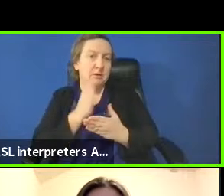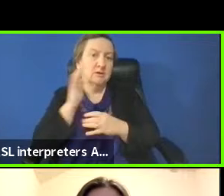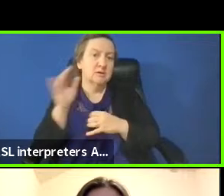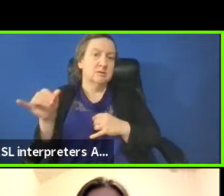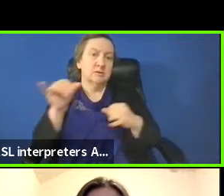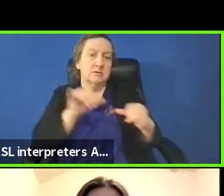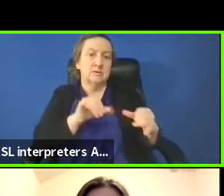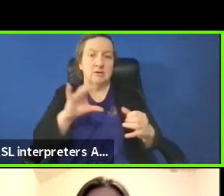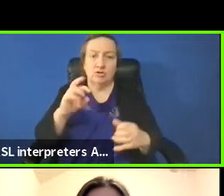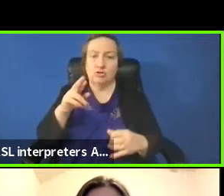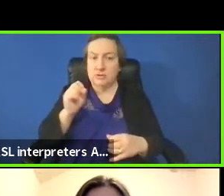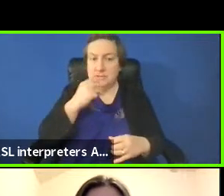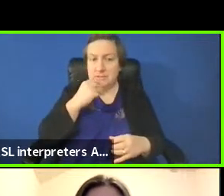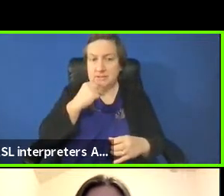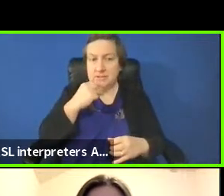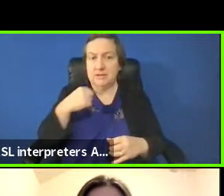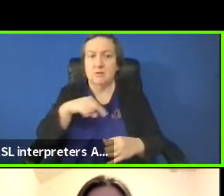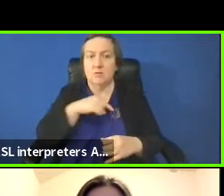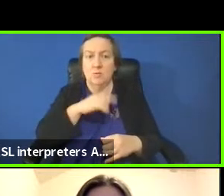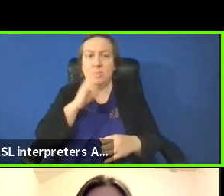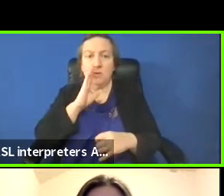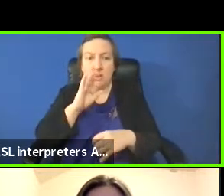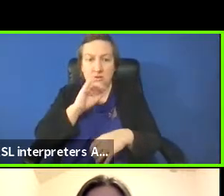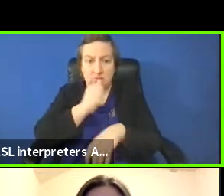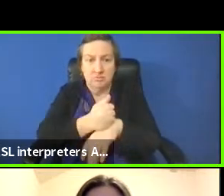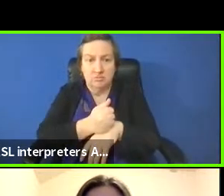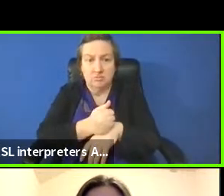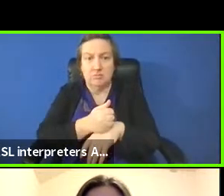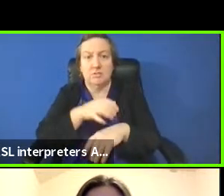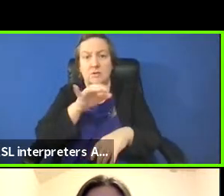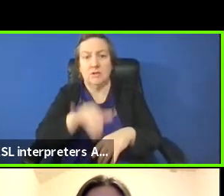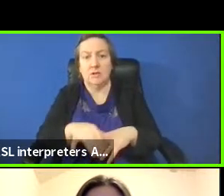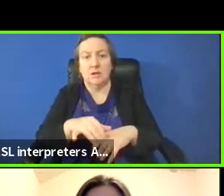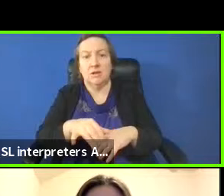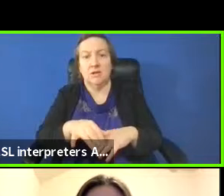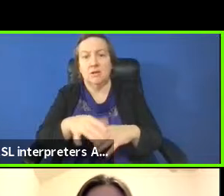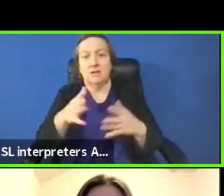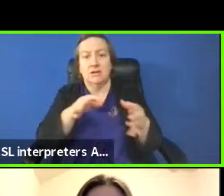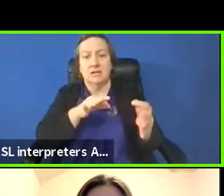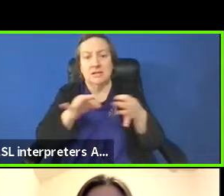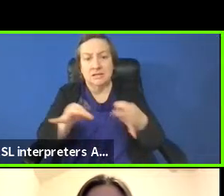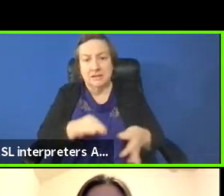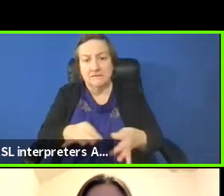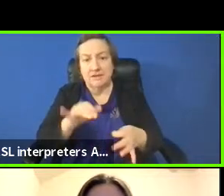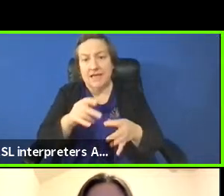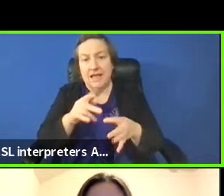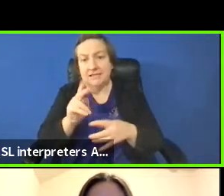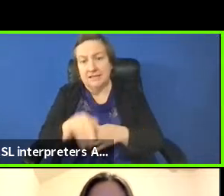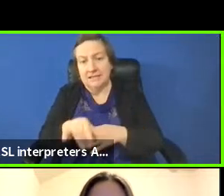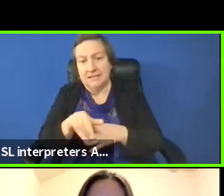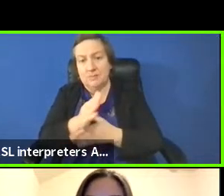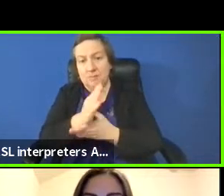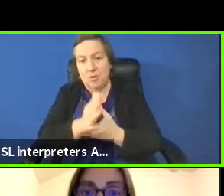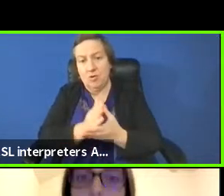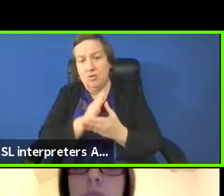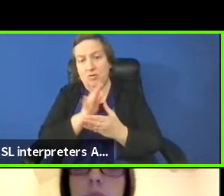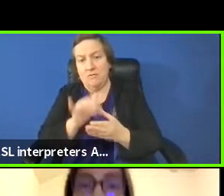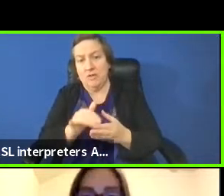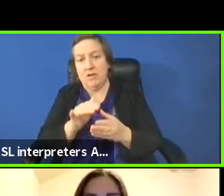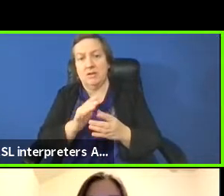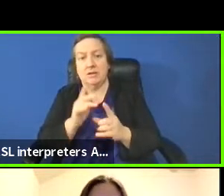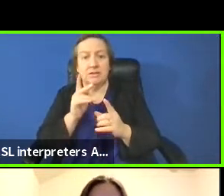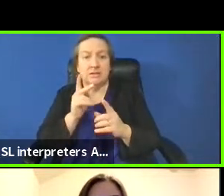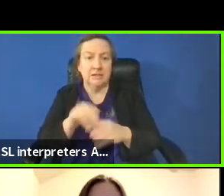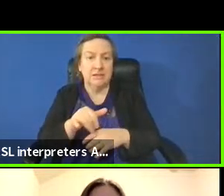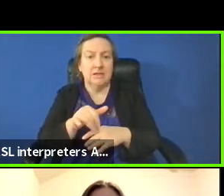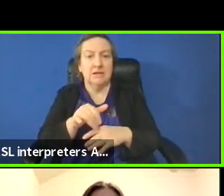said, and that we are implementing it in terms of, the definition was a key piece of this framework. The objectives are a key